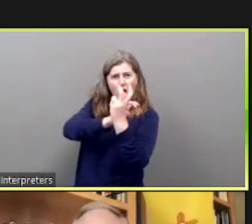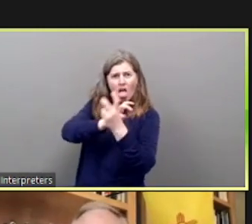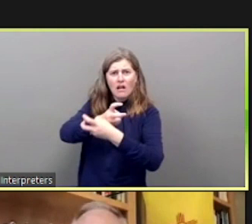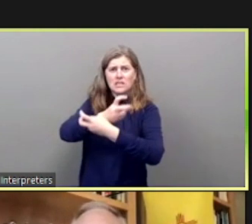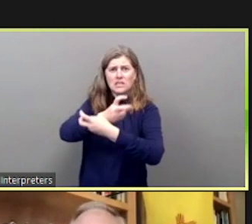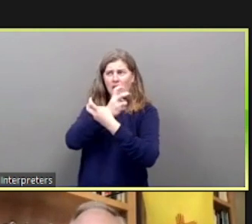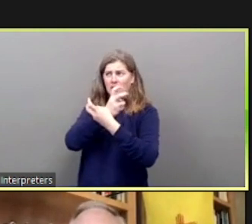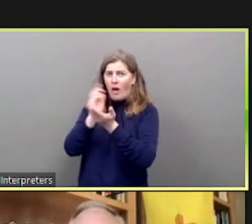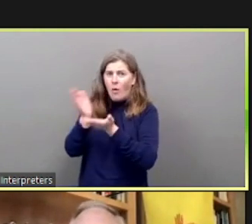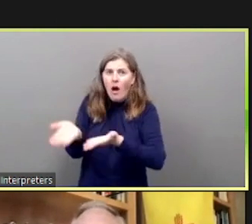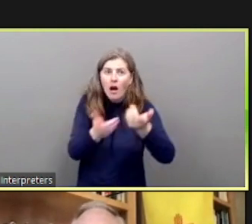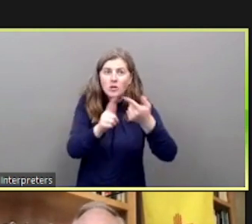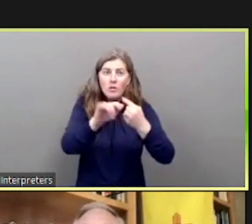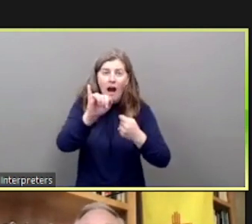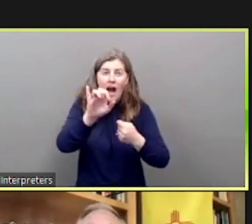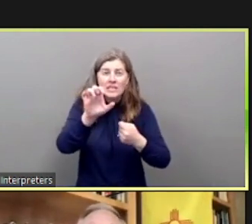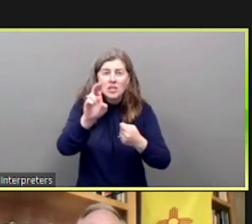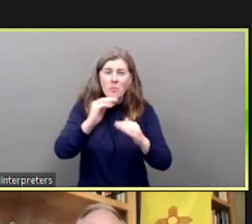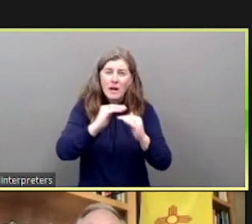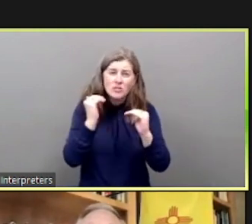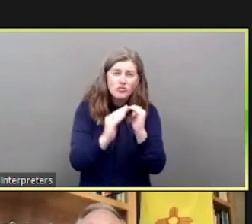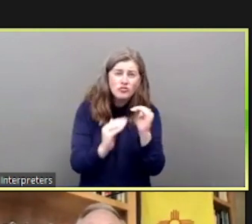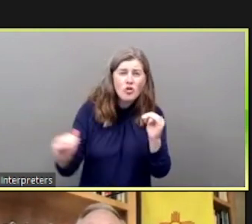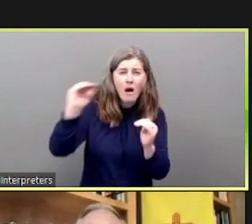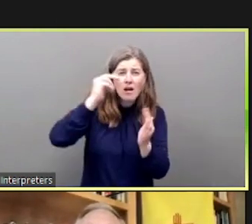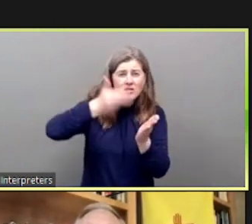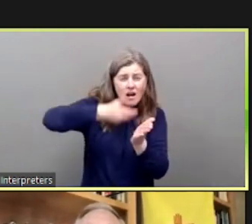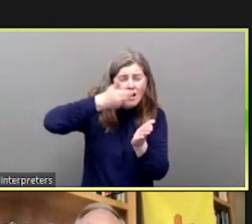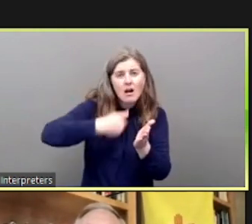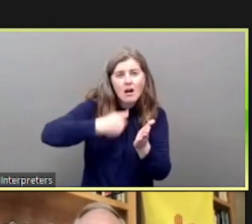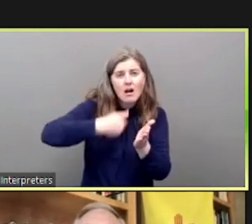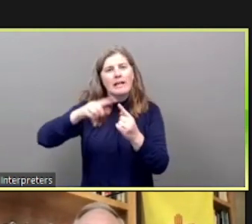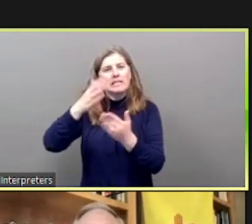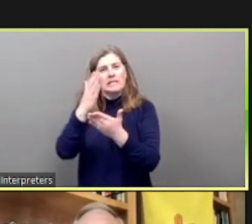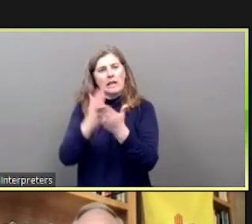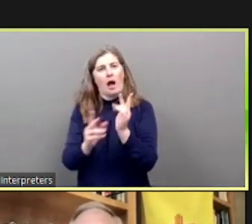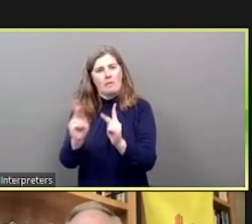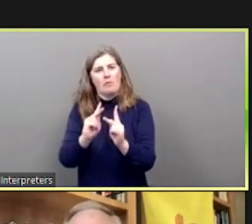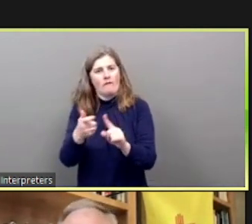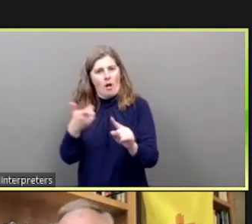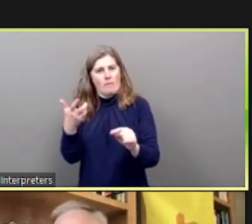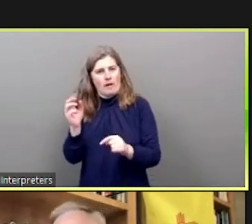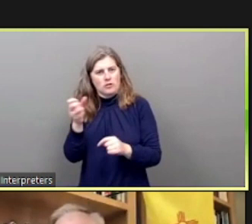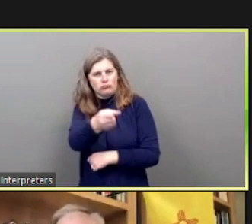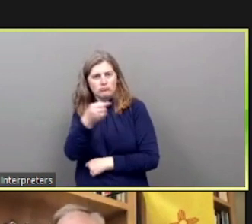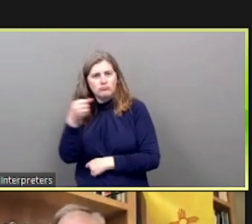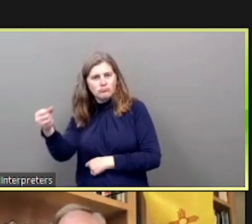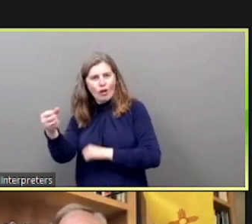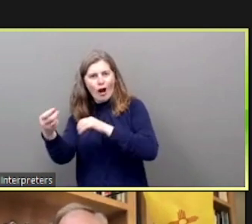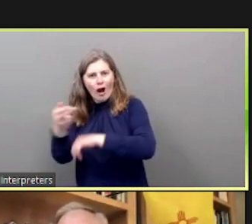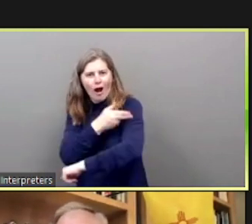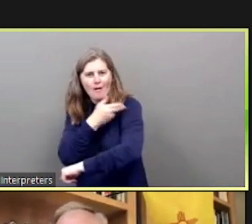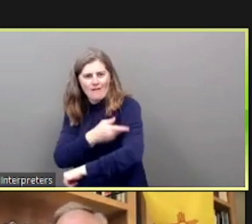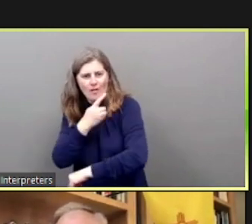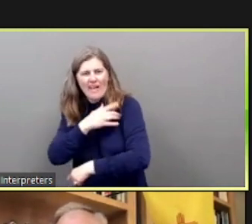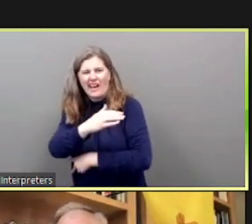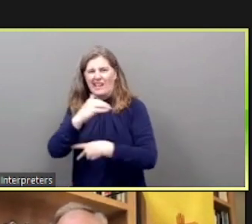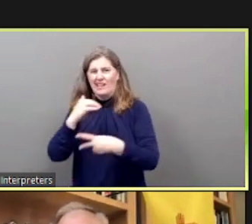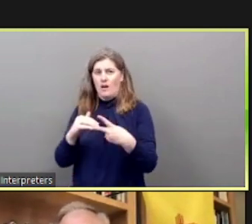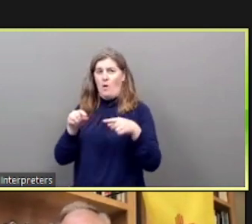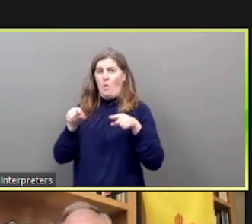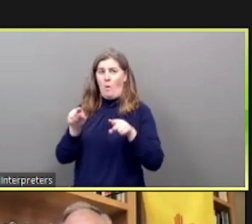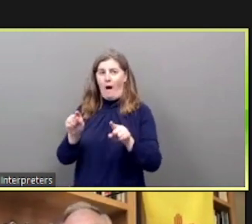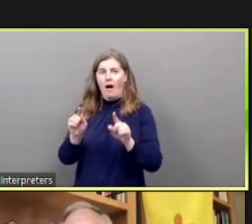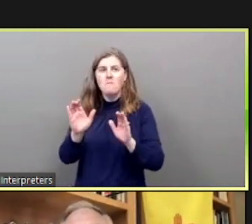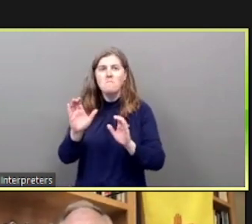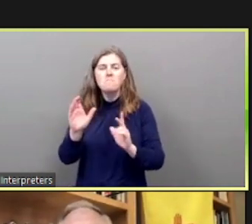intensive care units. We've also had some folks admitted into hospitals in New Mexico. And 2 is that while people are